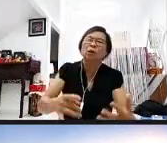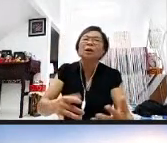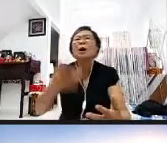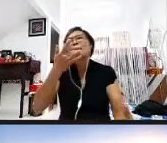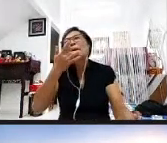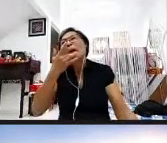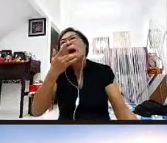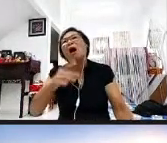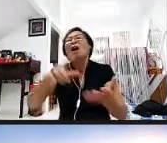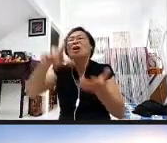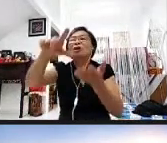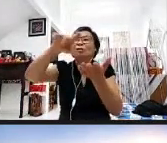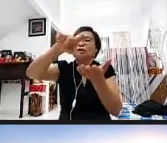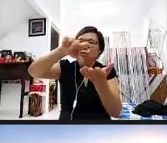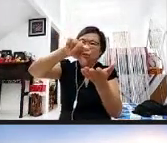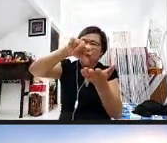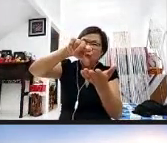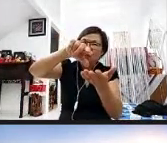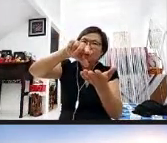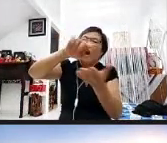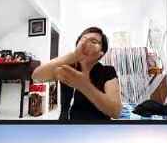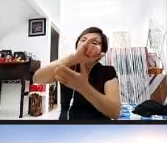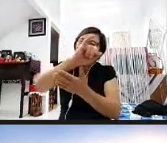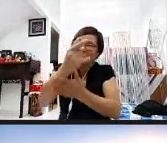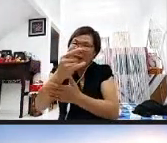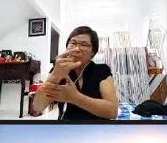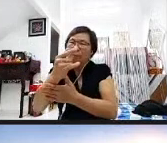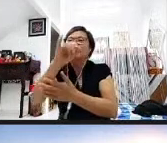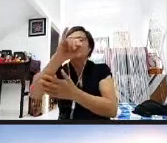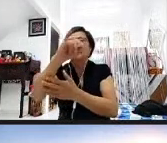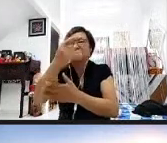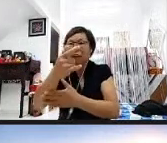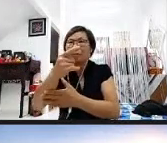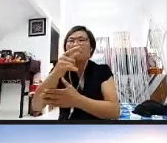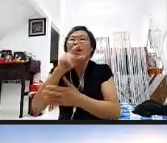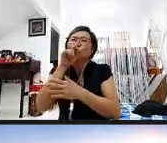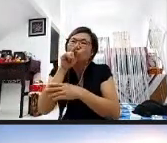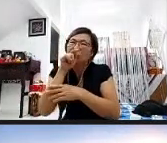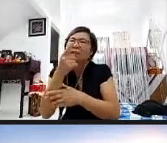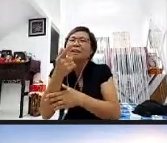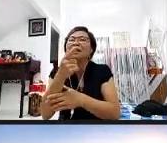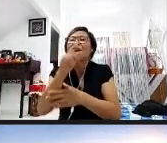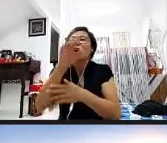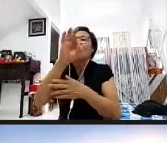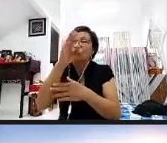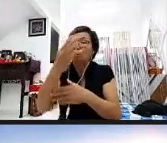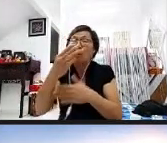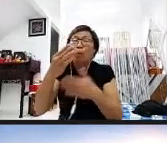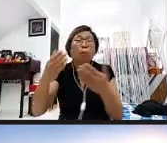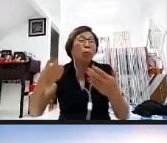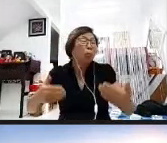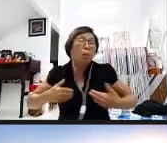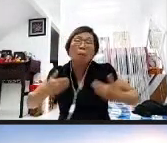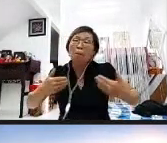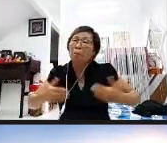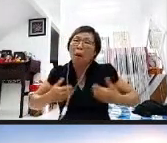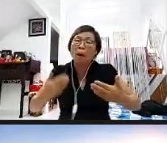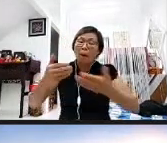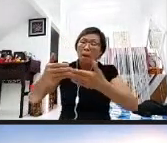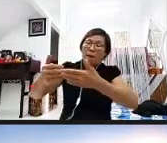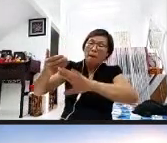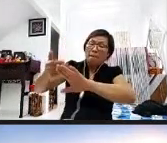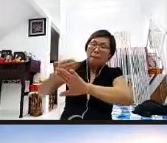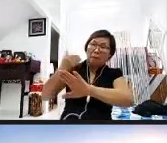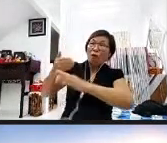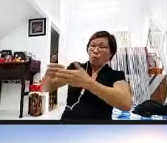social media, they prefer Zoom. So for them, they're very happy. Because before the pandemic, they feel they're